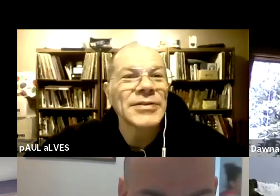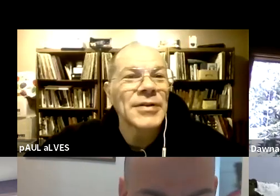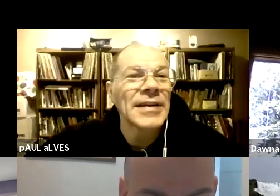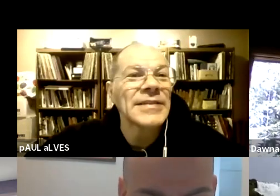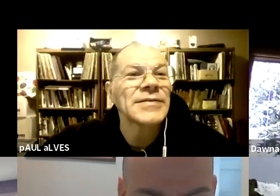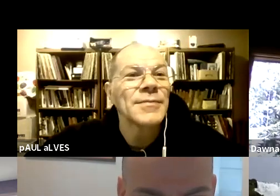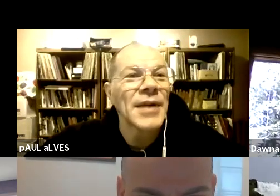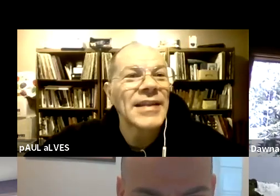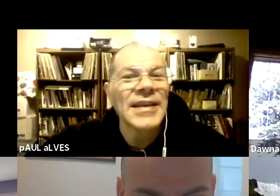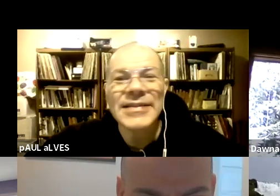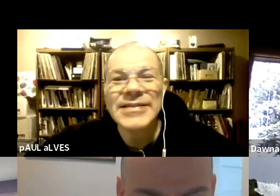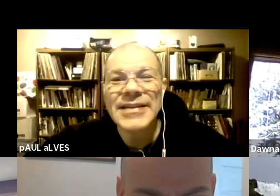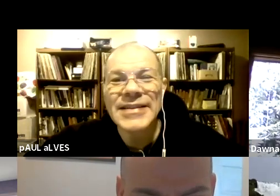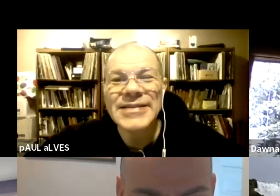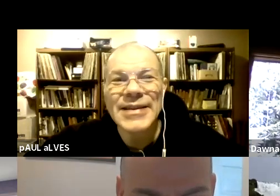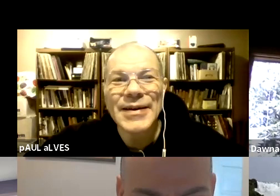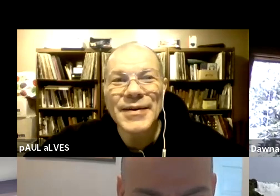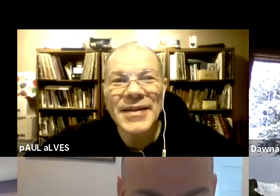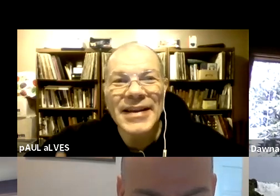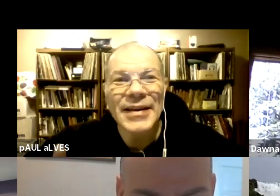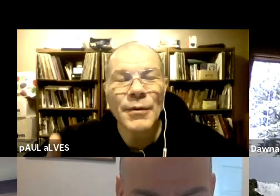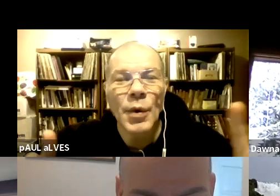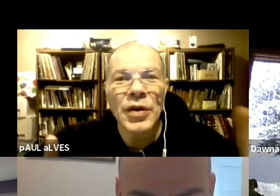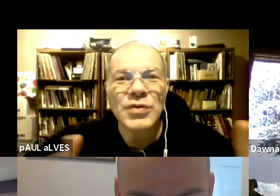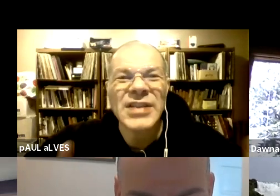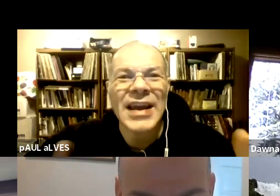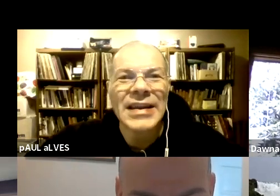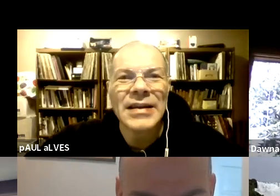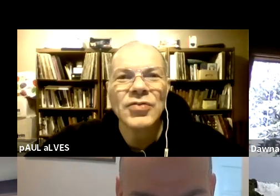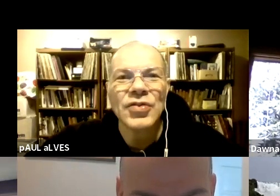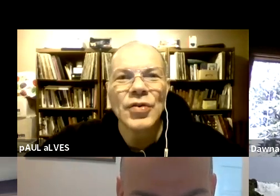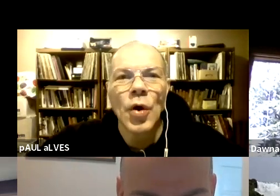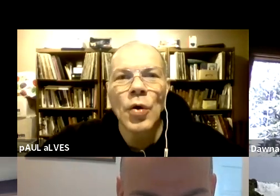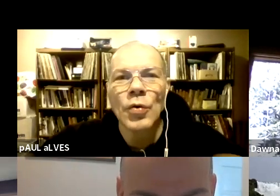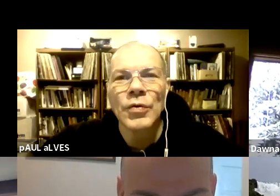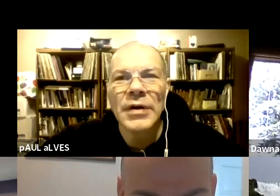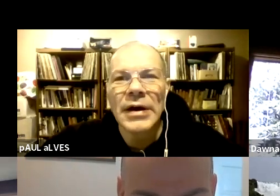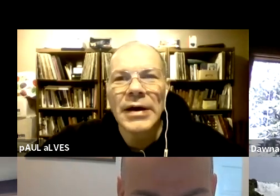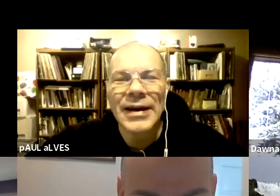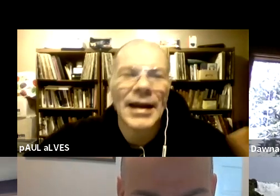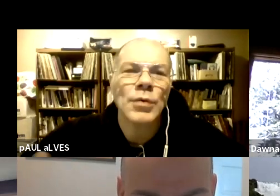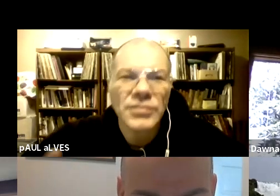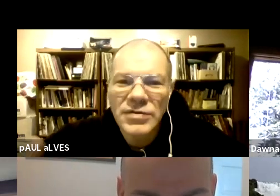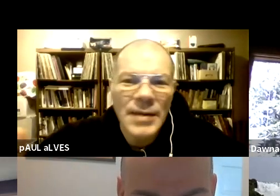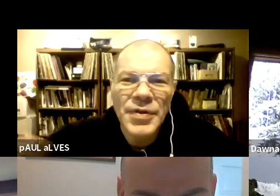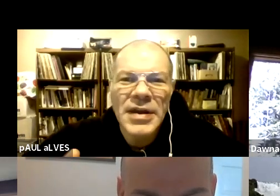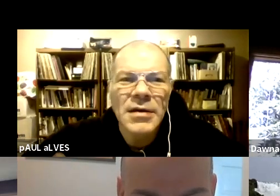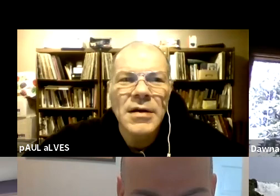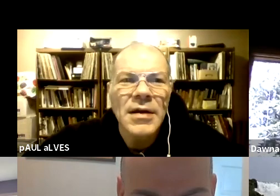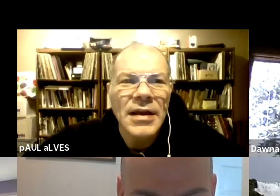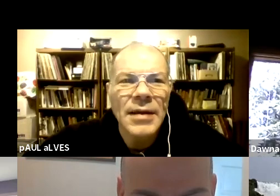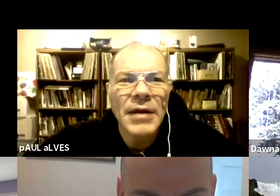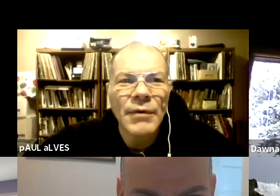handsome picture on his, but I think it's in the when you sign in to your own account type of